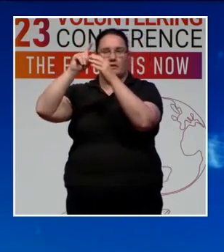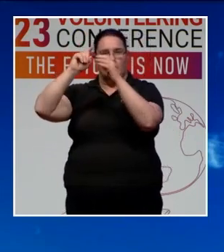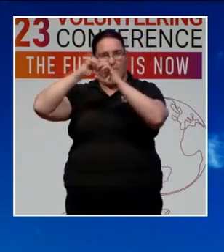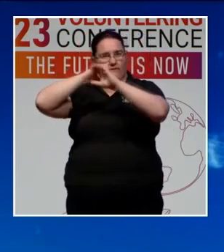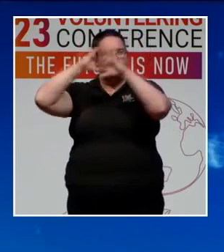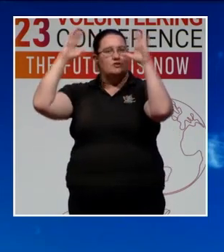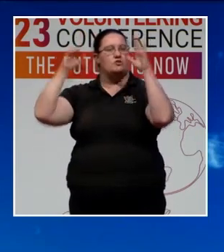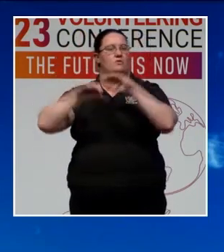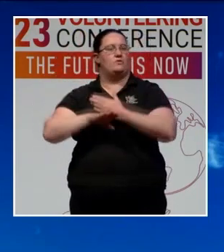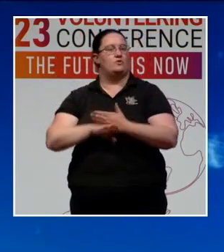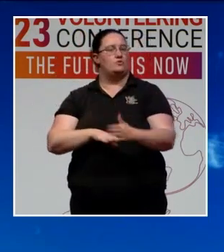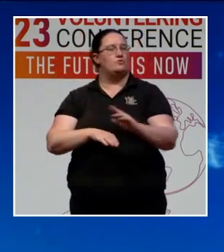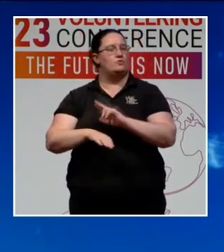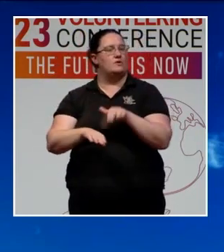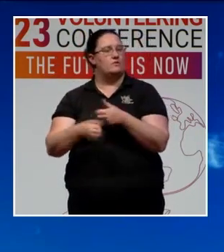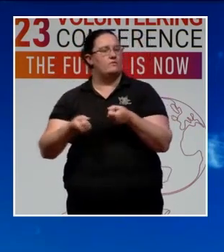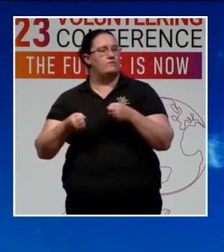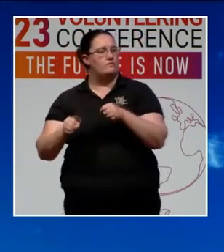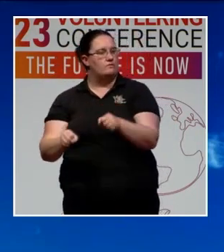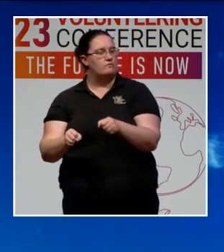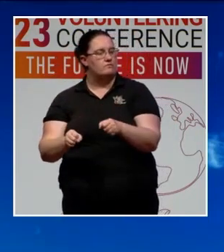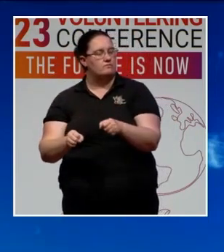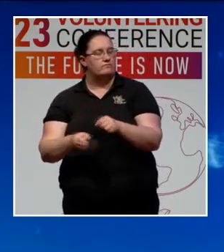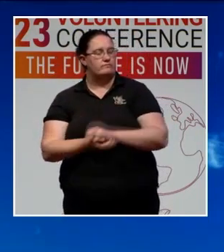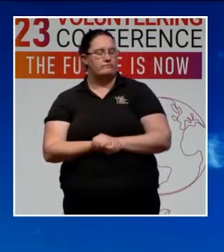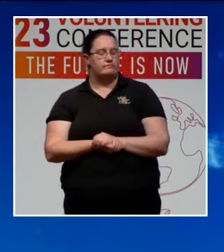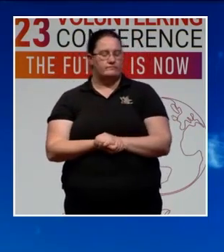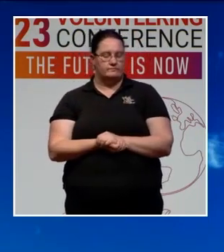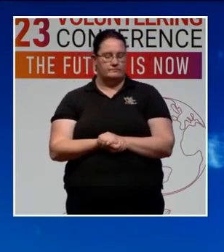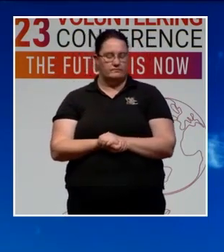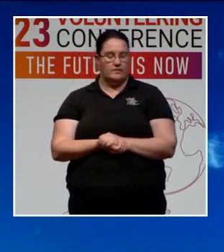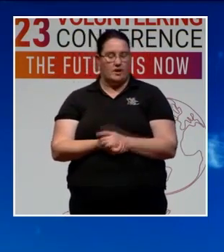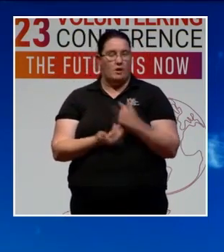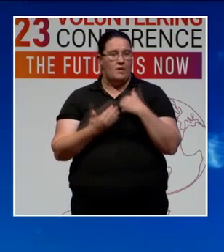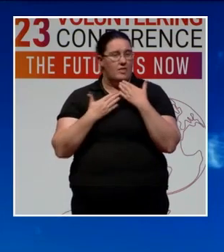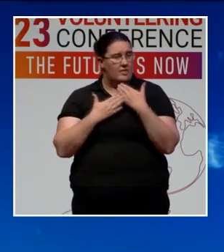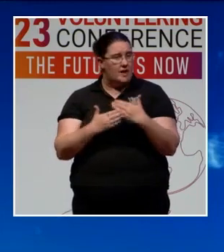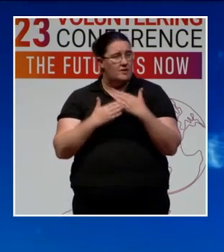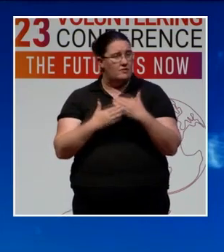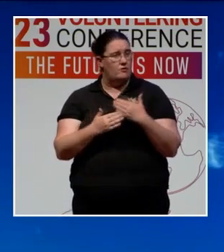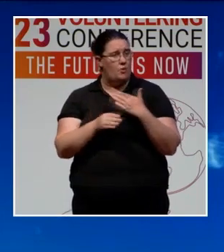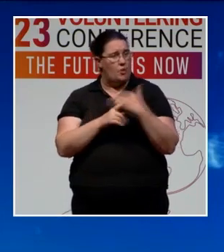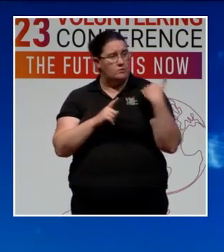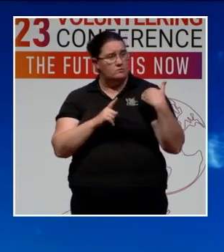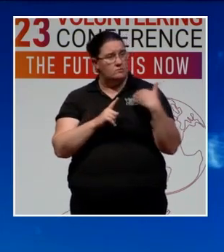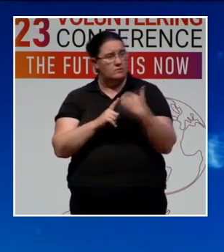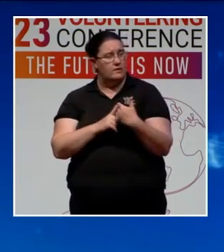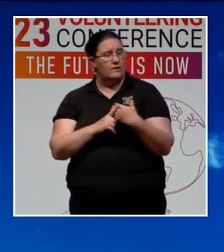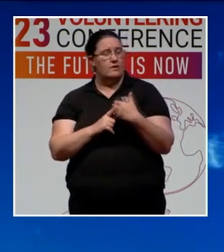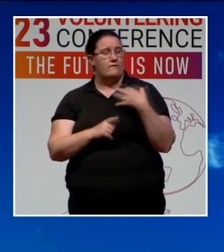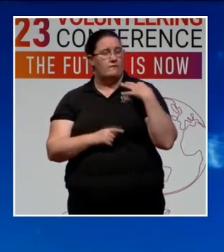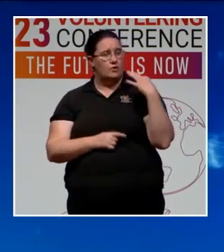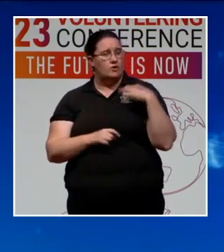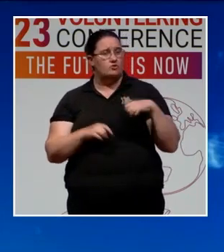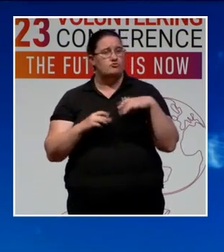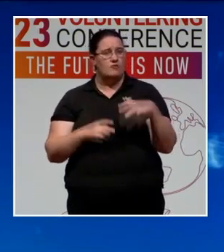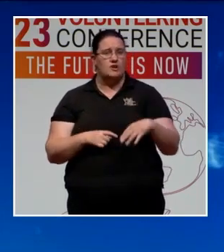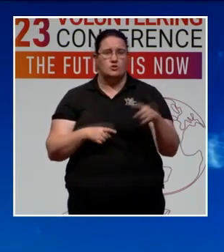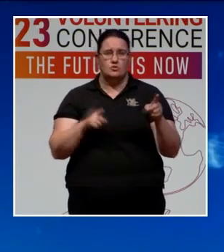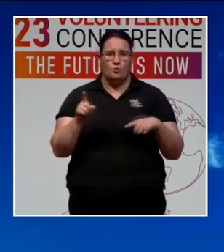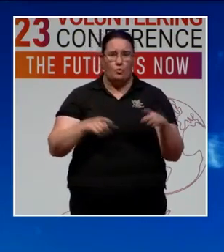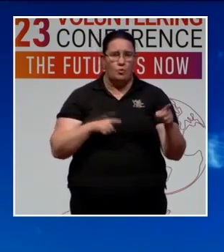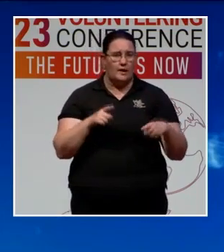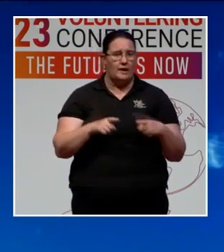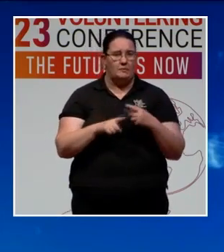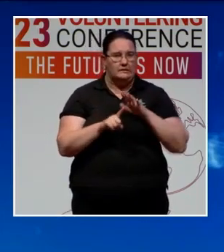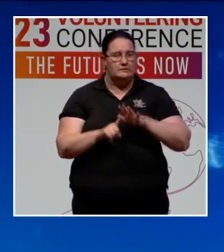Strategy. I'm grateful for the work that's been done by Volunteering Australia to coordinate and drive forward